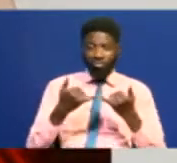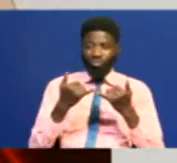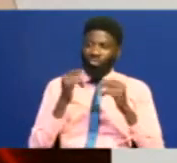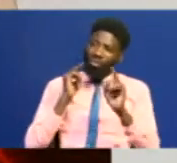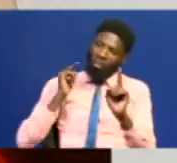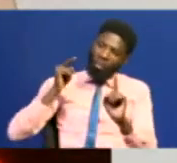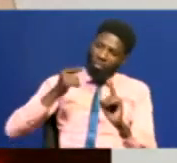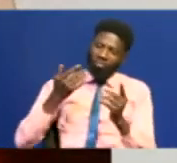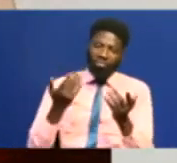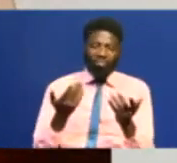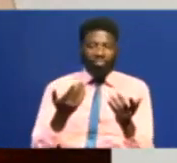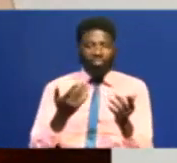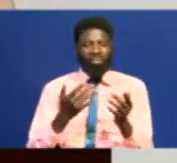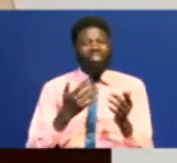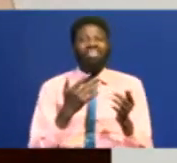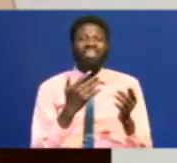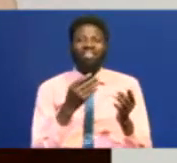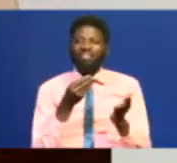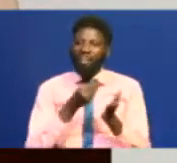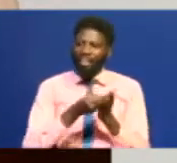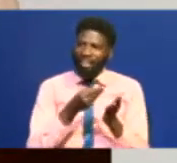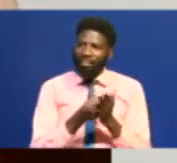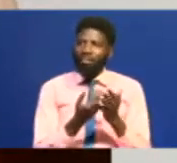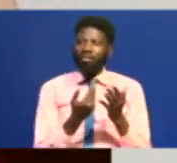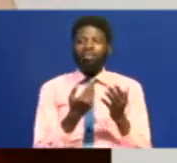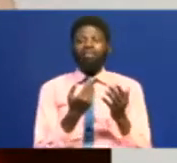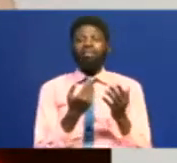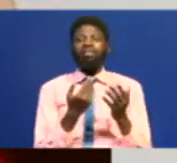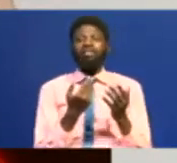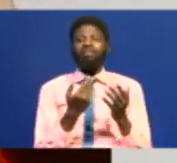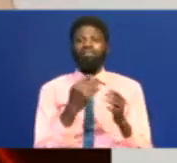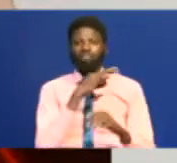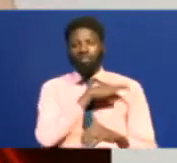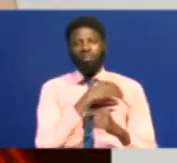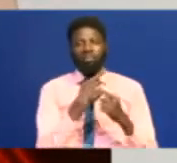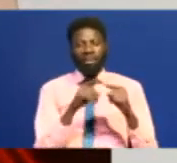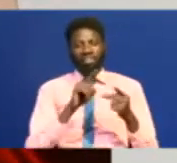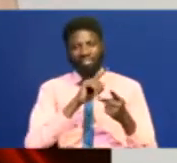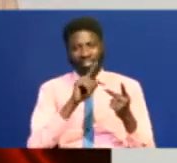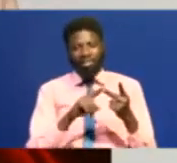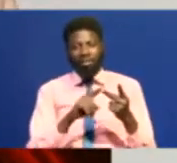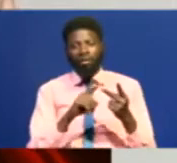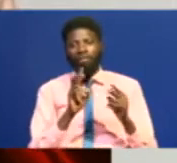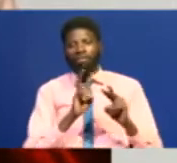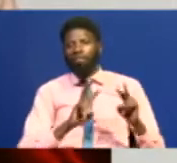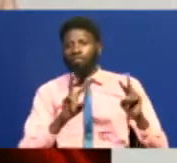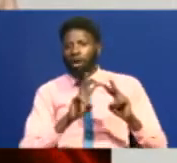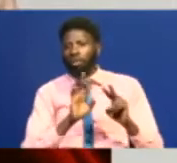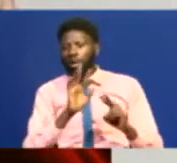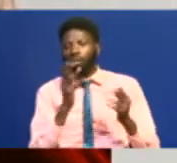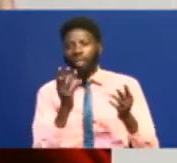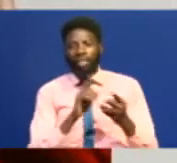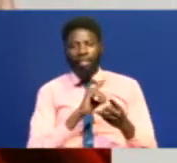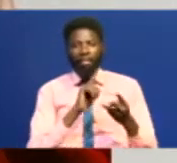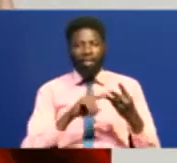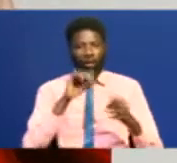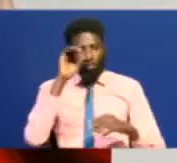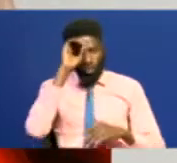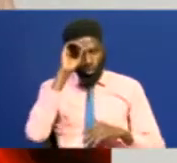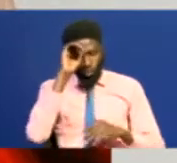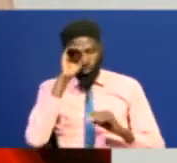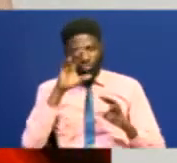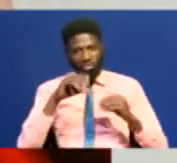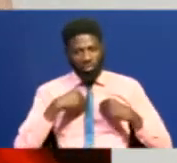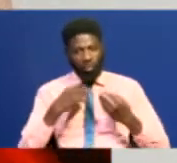beyond you know, financial reward, mm-hmm. is actually a place where they feel valued, a place where their opinion is taken. And I think the youth